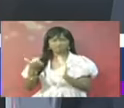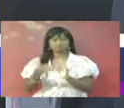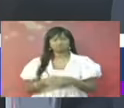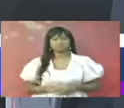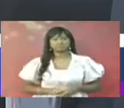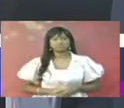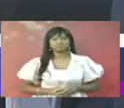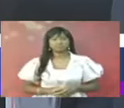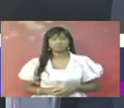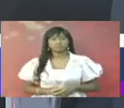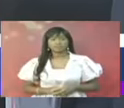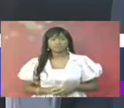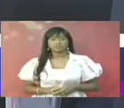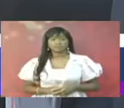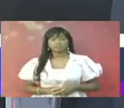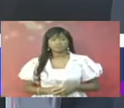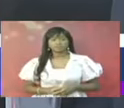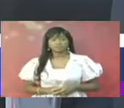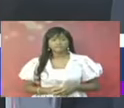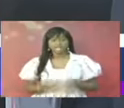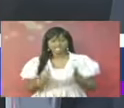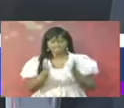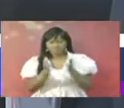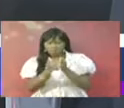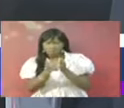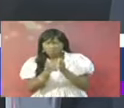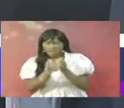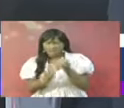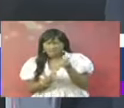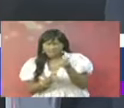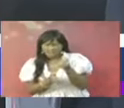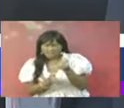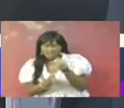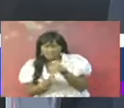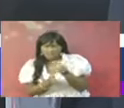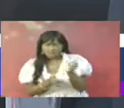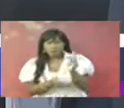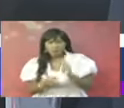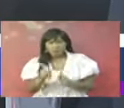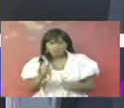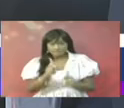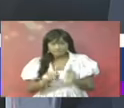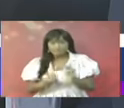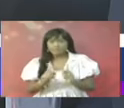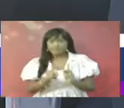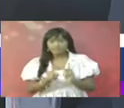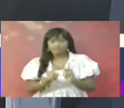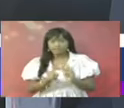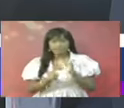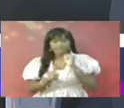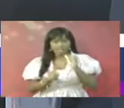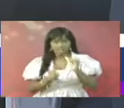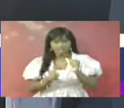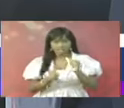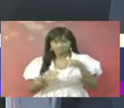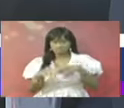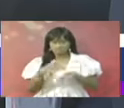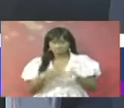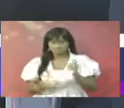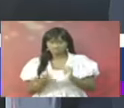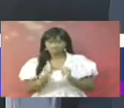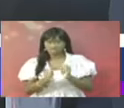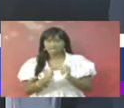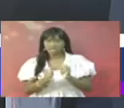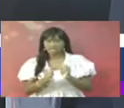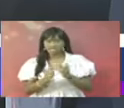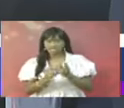by. There have been very small numbers of individuals who have been identified as non-nationals, but as it was not a field